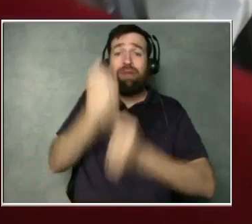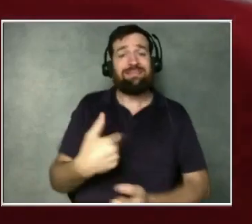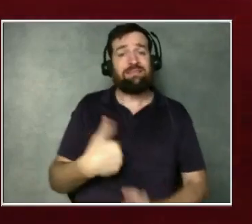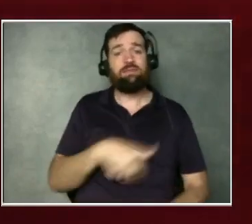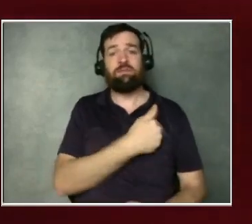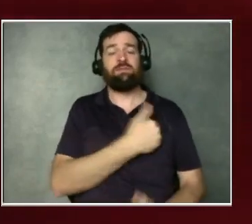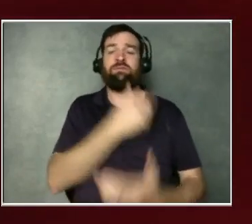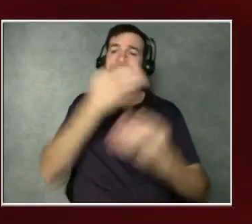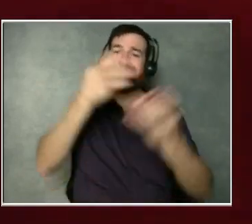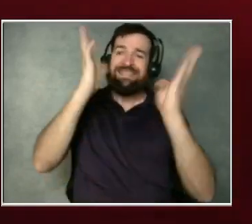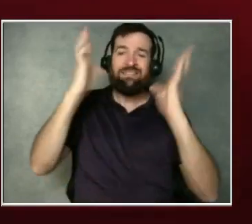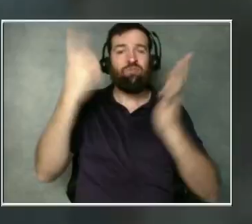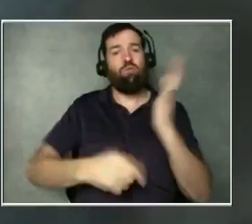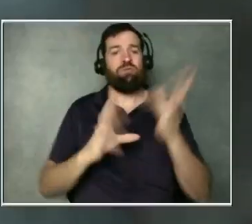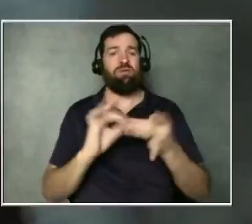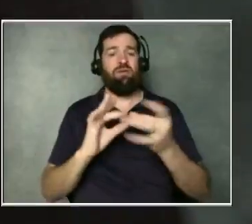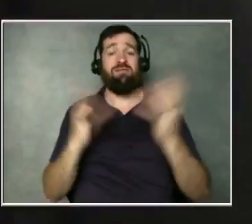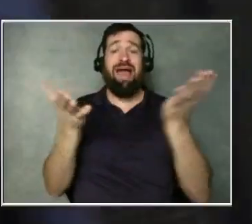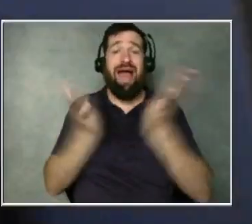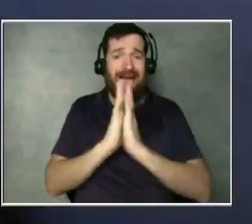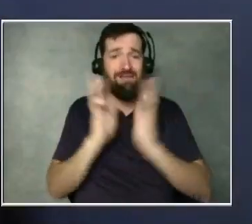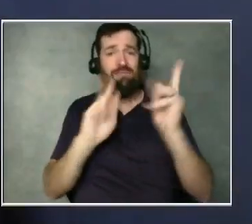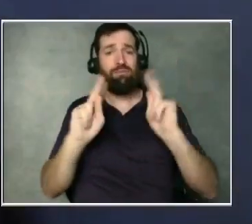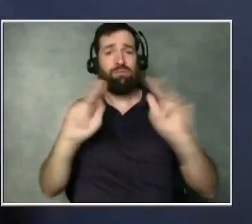we're saying and asking people to do.